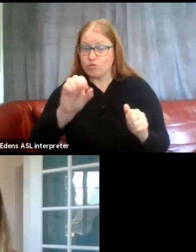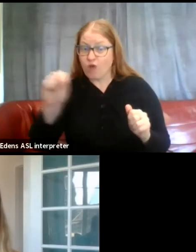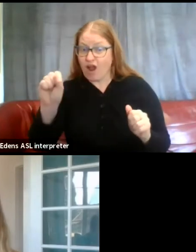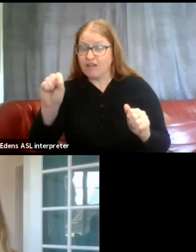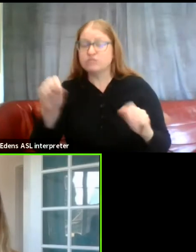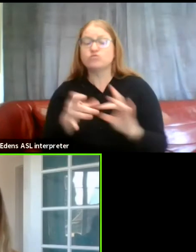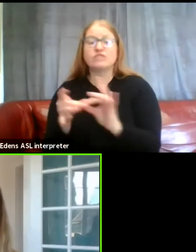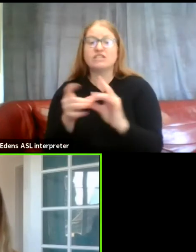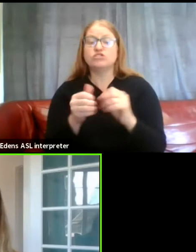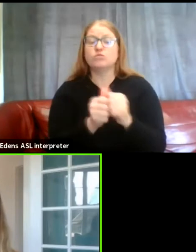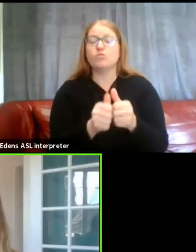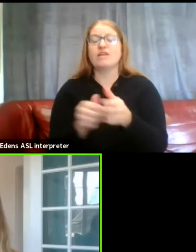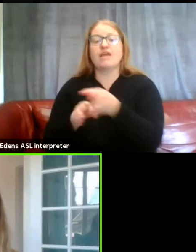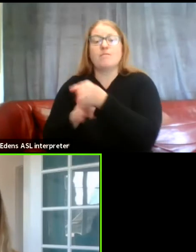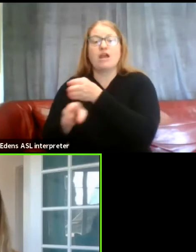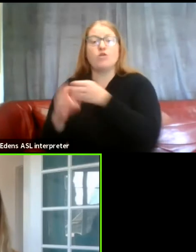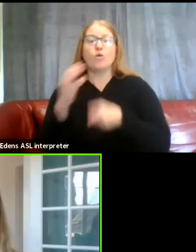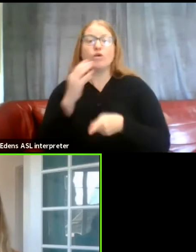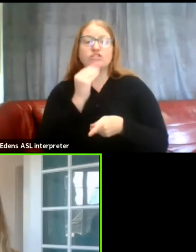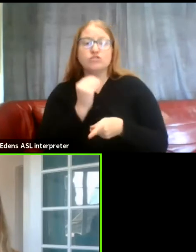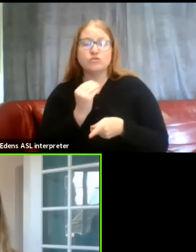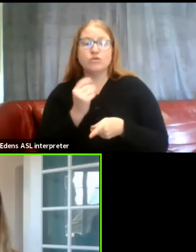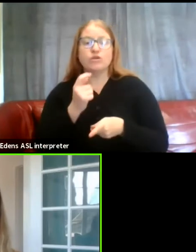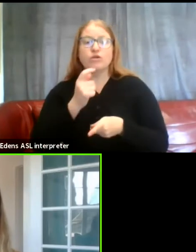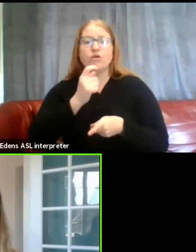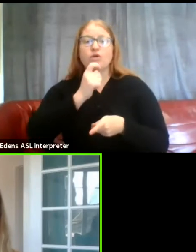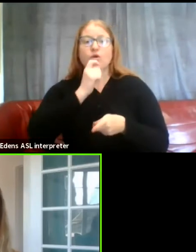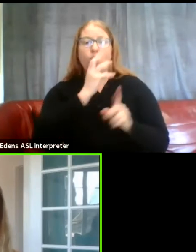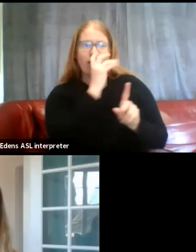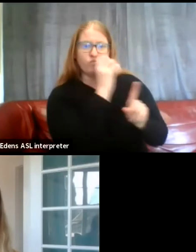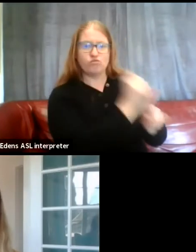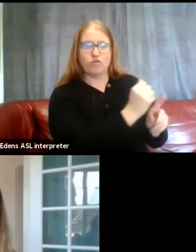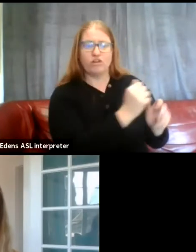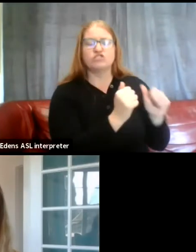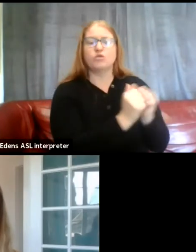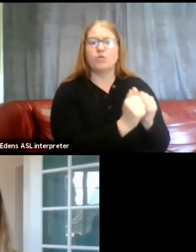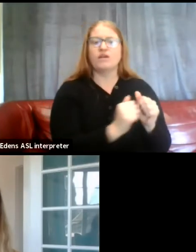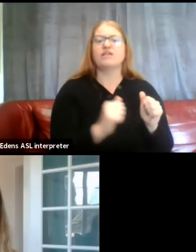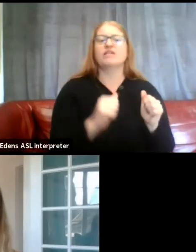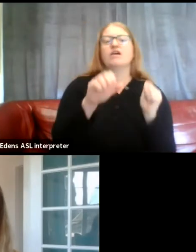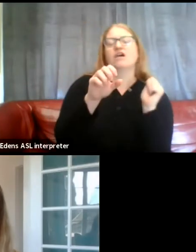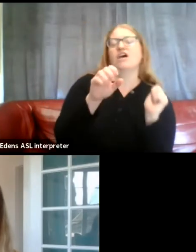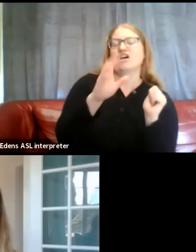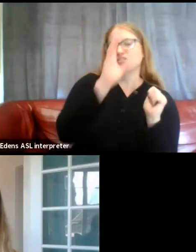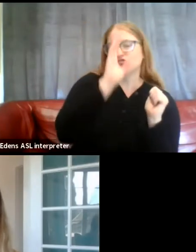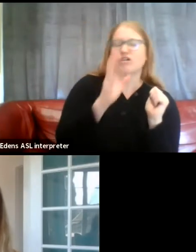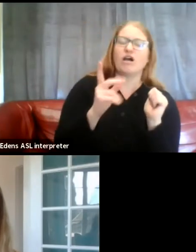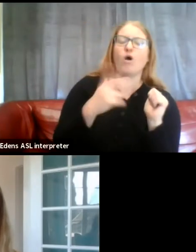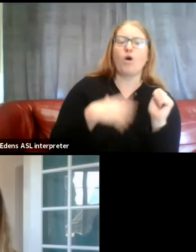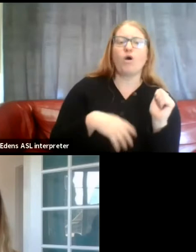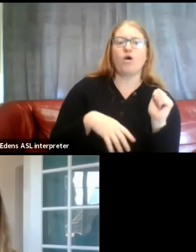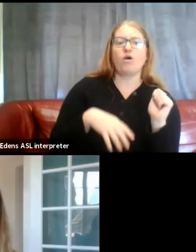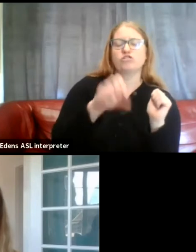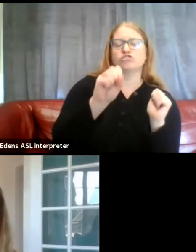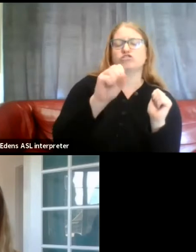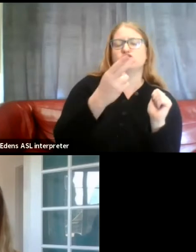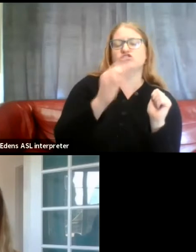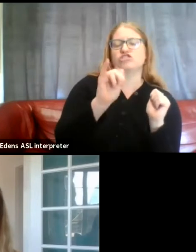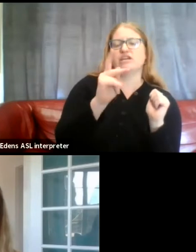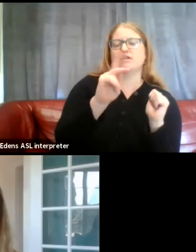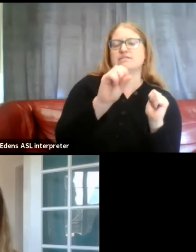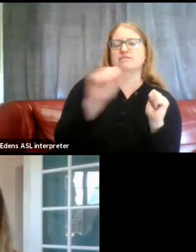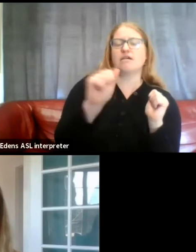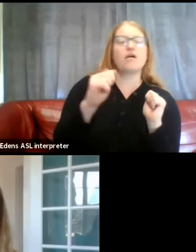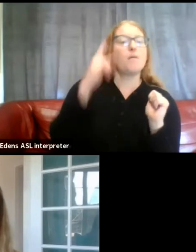guy mm-hmm. who had a crush on a shiksa blonde cheerleader. And yes. it actually really bothered me because I realized there's limited